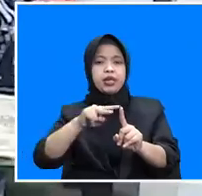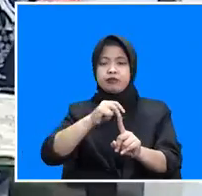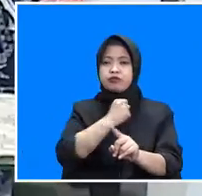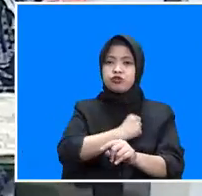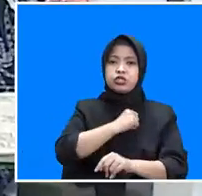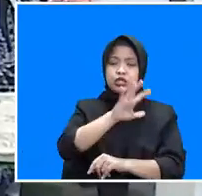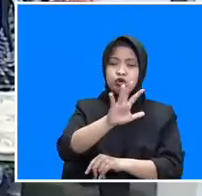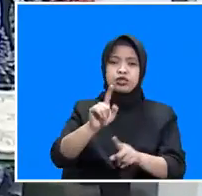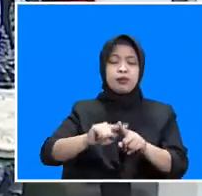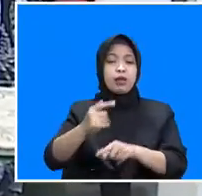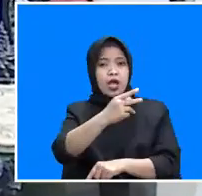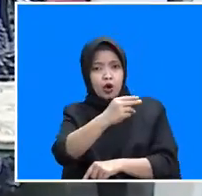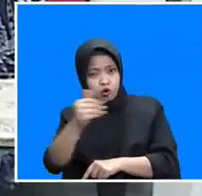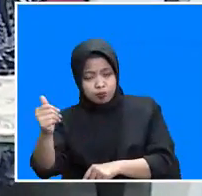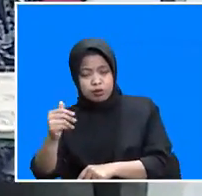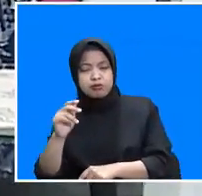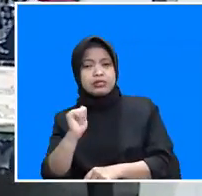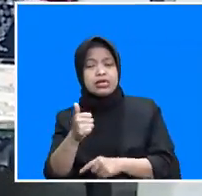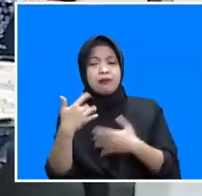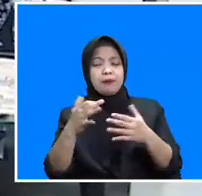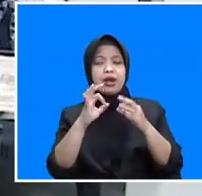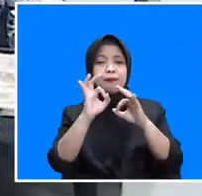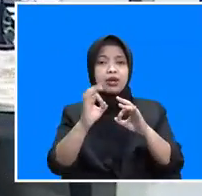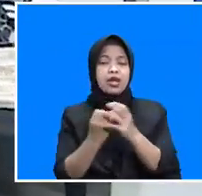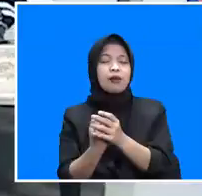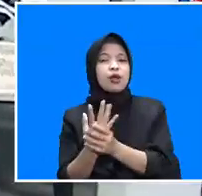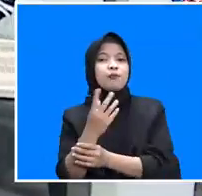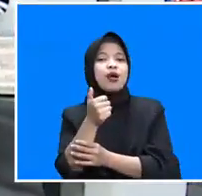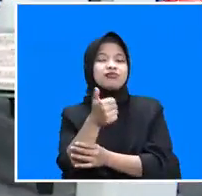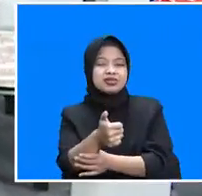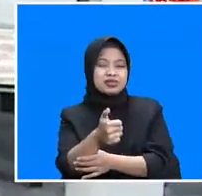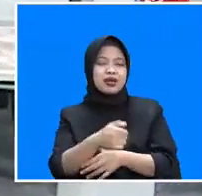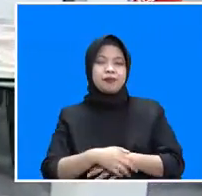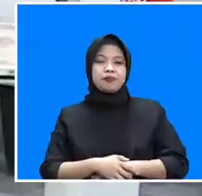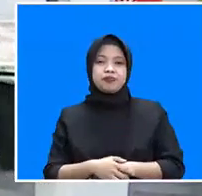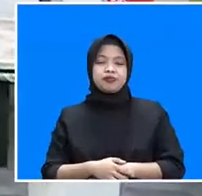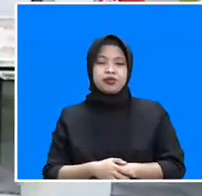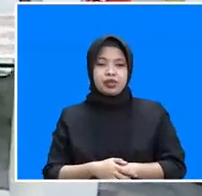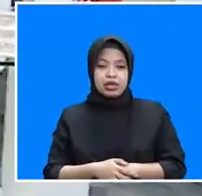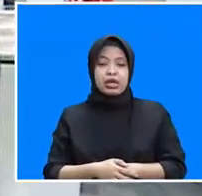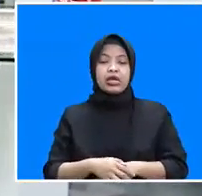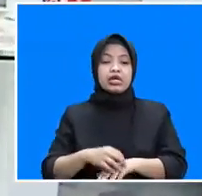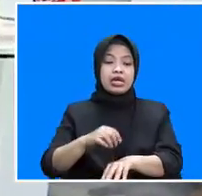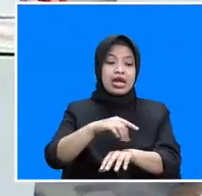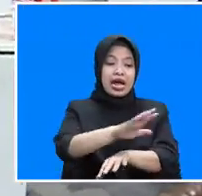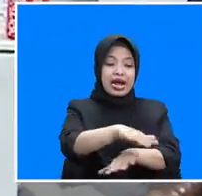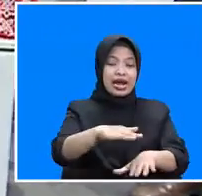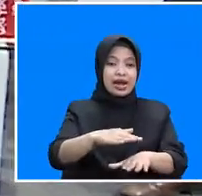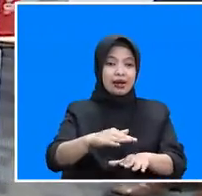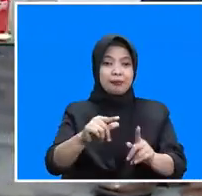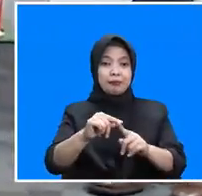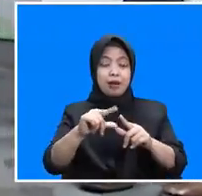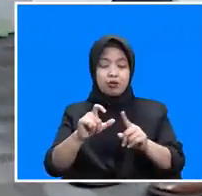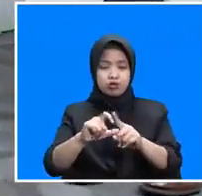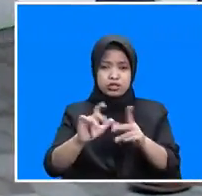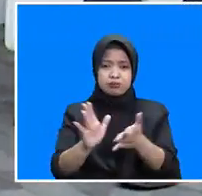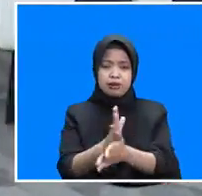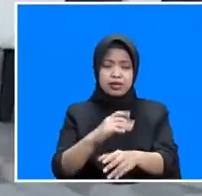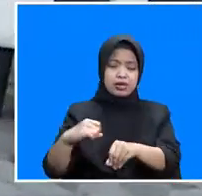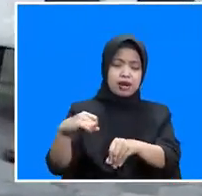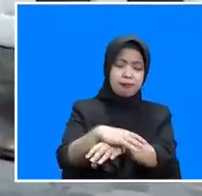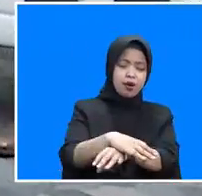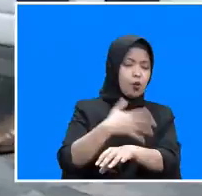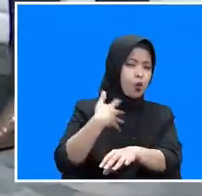in education. It has such a profound, impact. I think the other thing that we're sort of saying is that